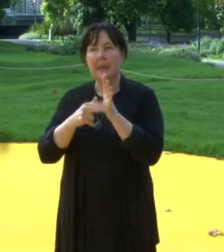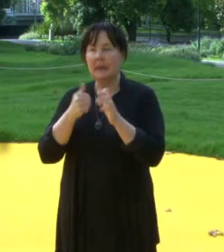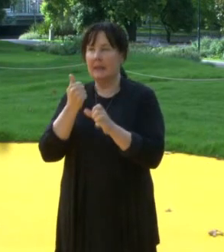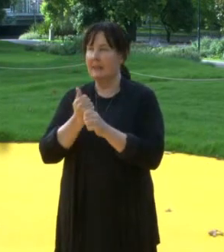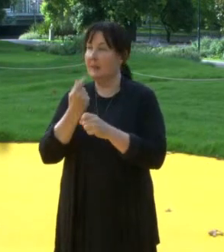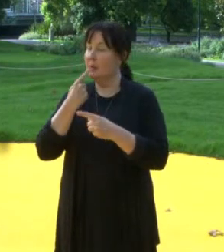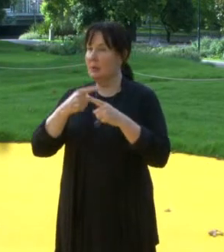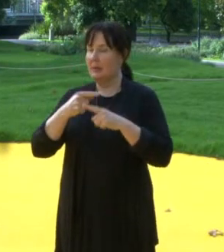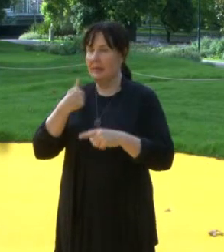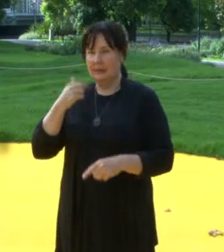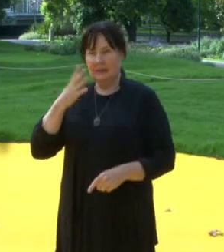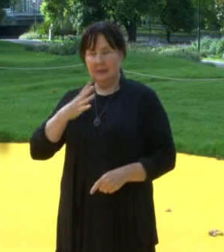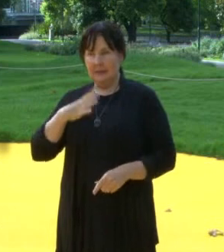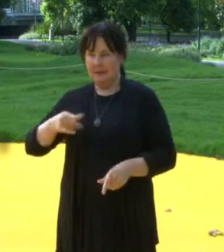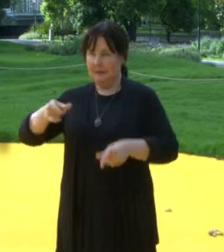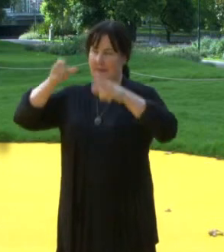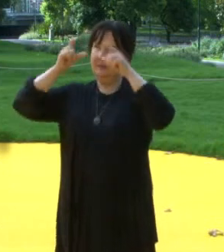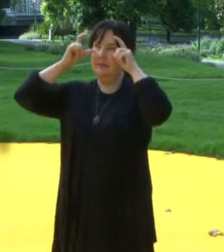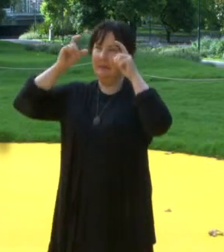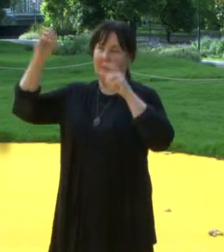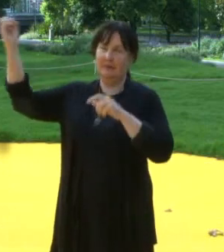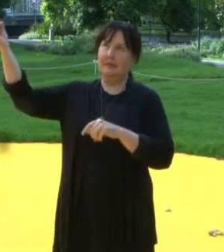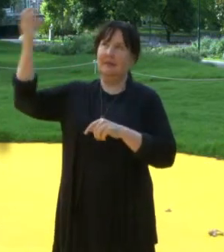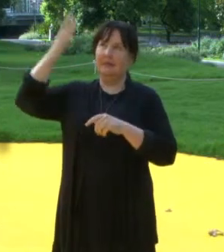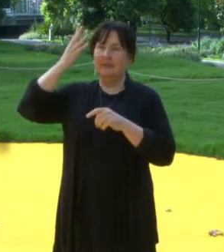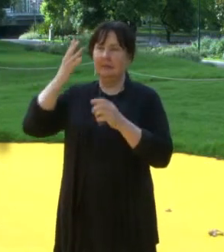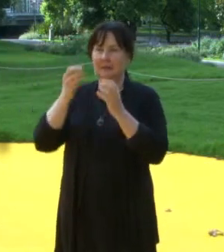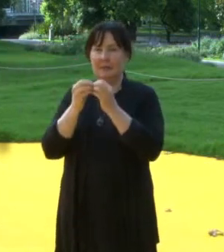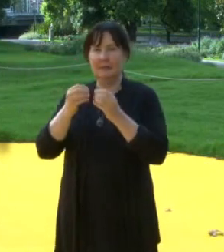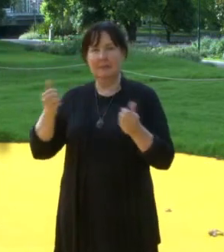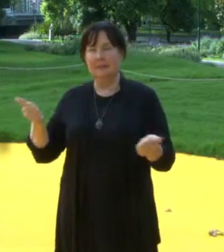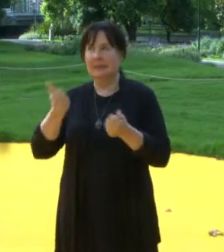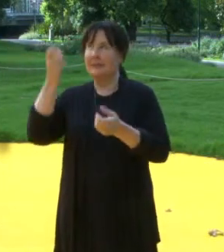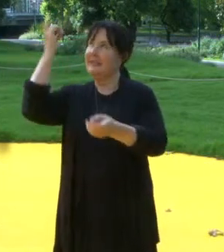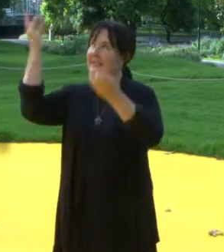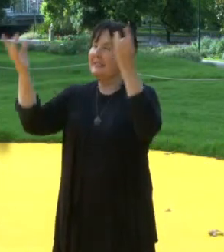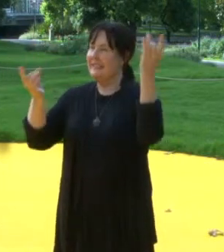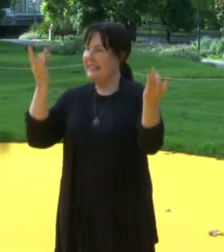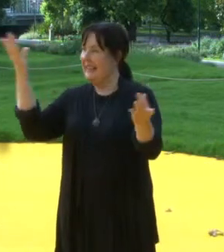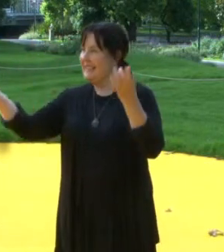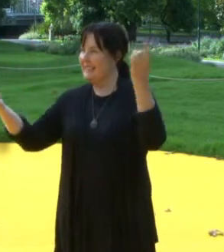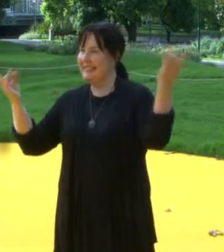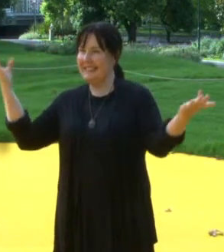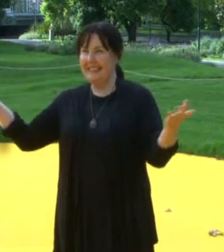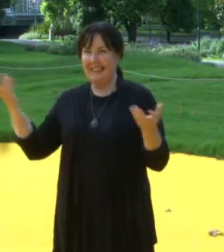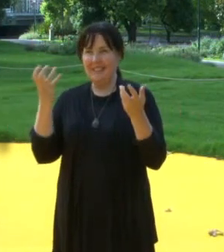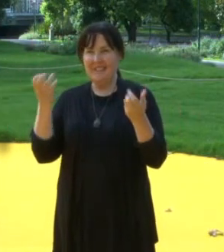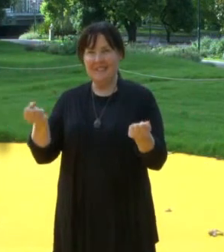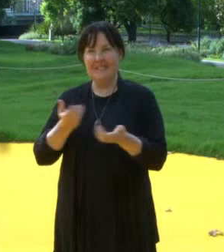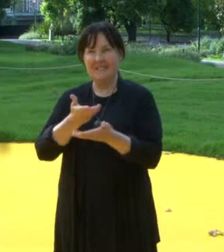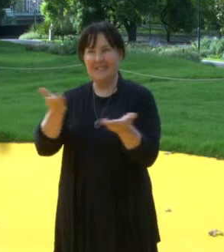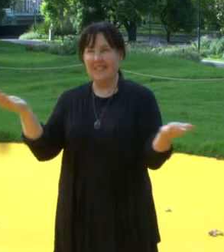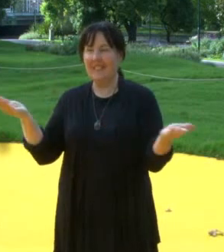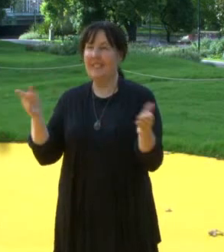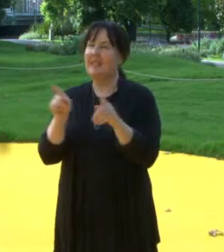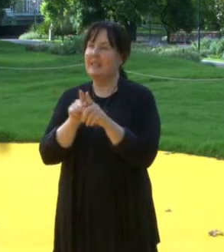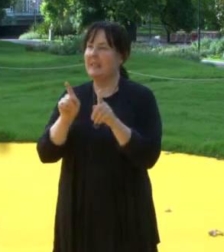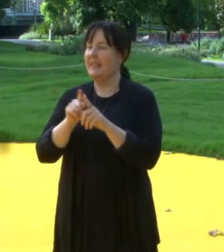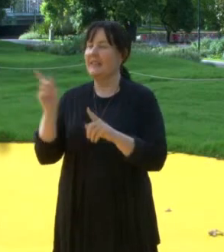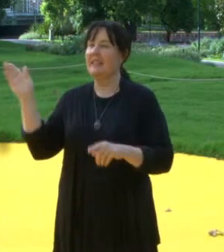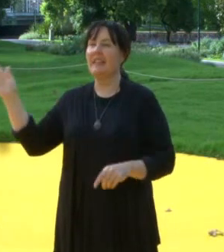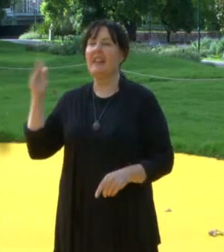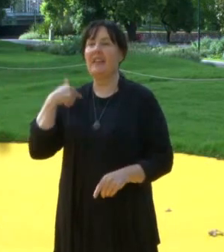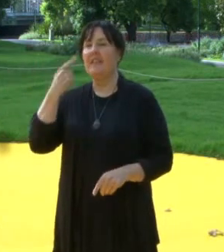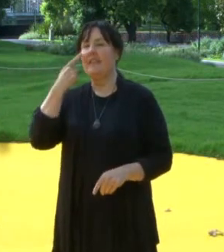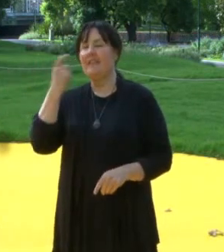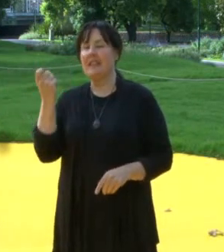needing to put my sunglasses on. It's so bright with this many stars in the room, and I've just found out